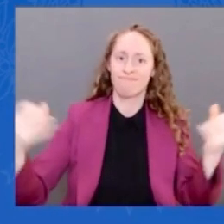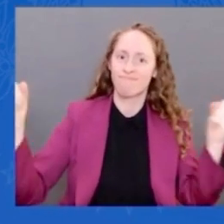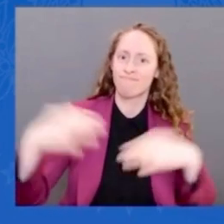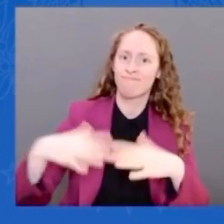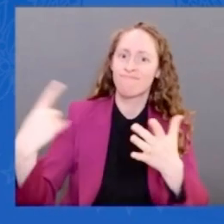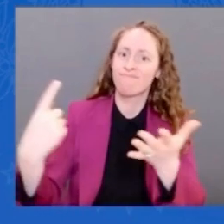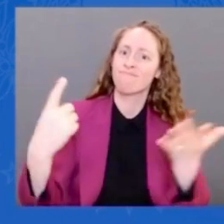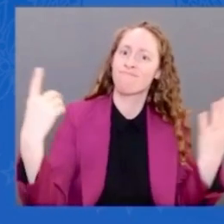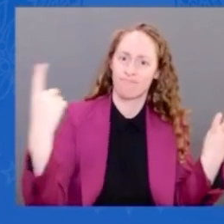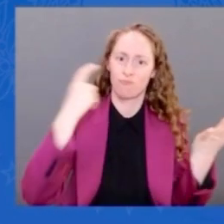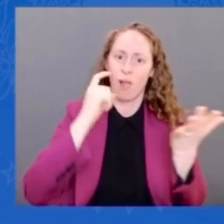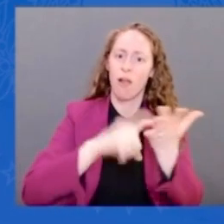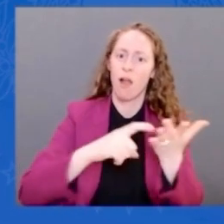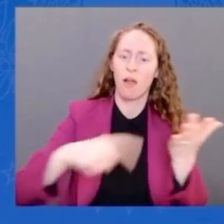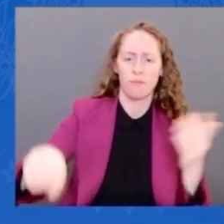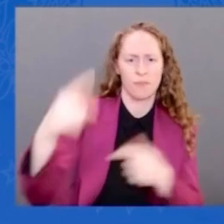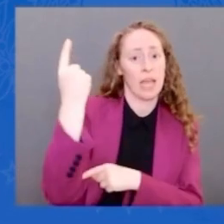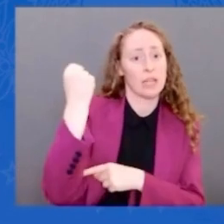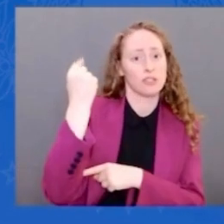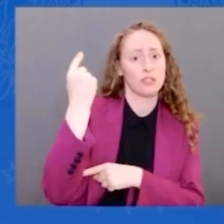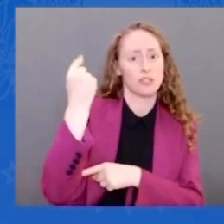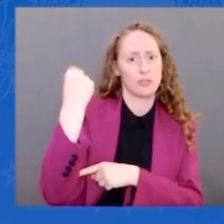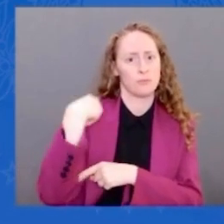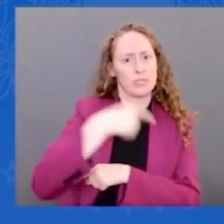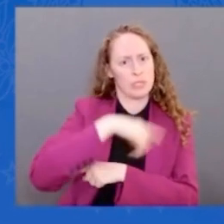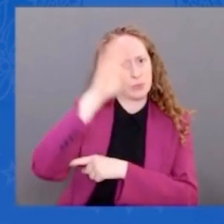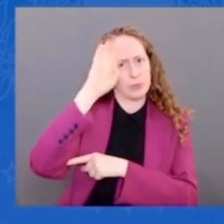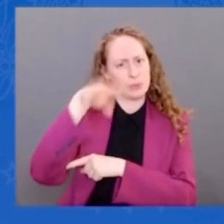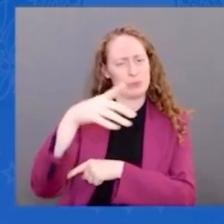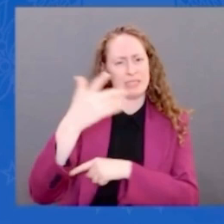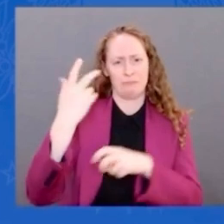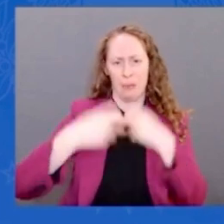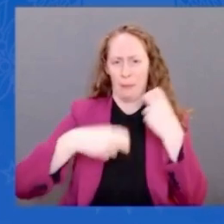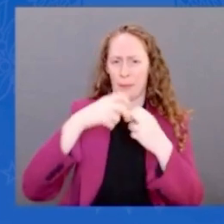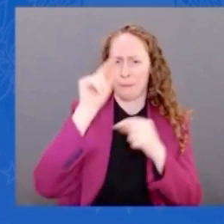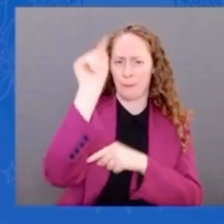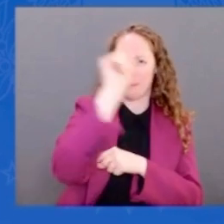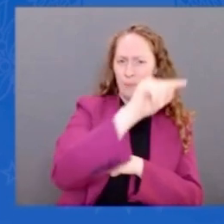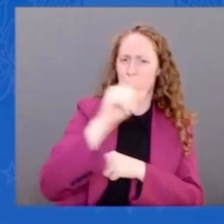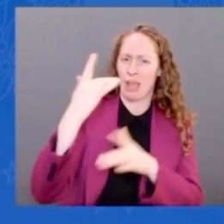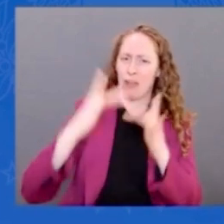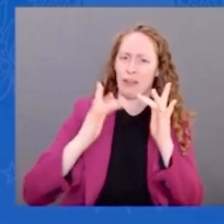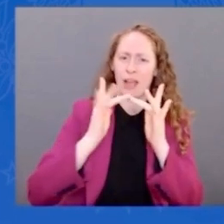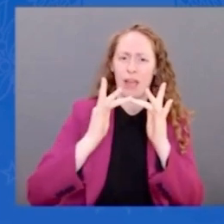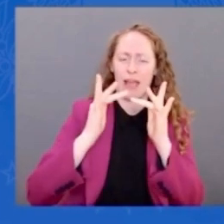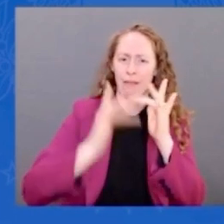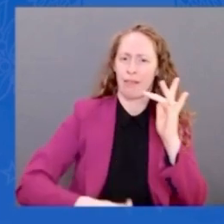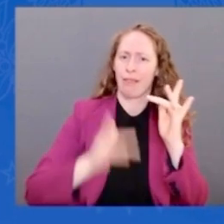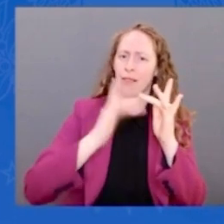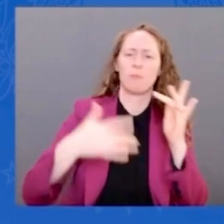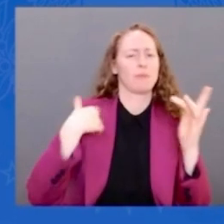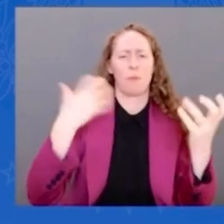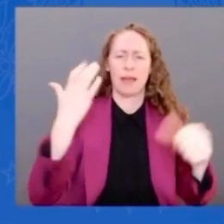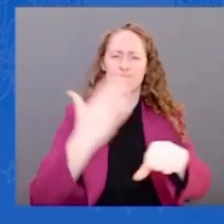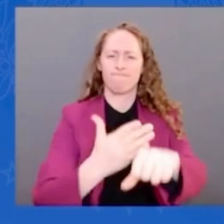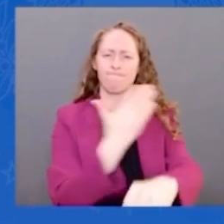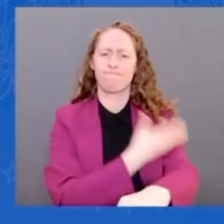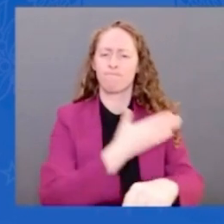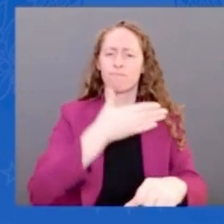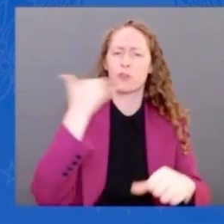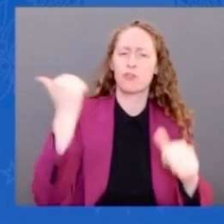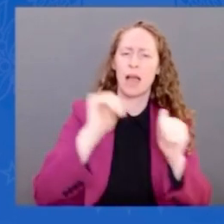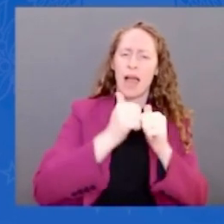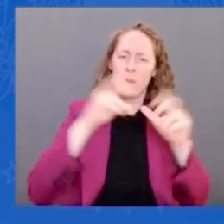administration invested $65 billion to expand access to affordable high-speed internet through the